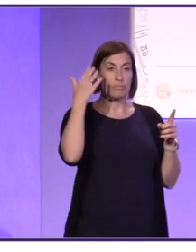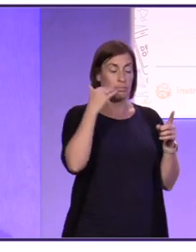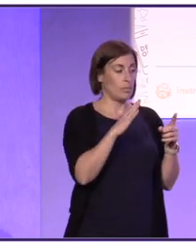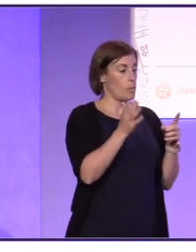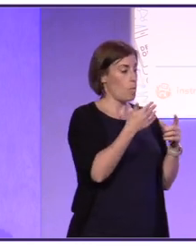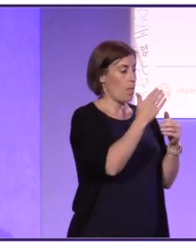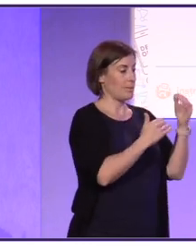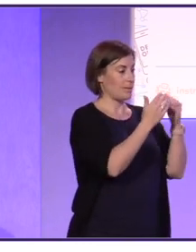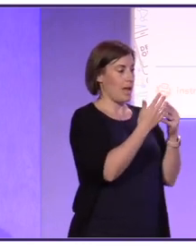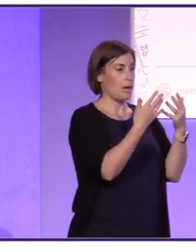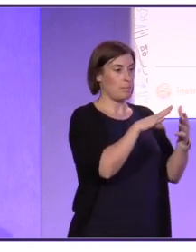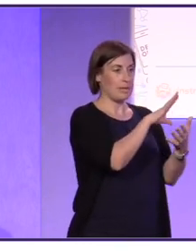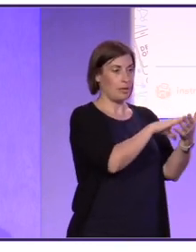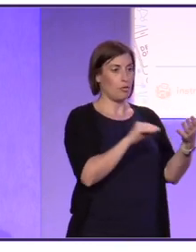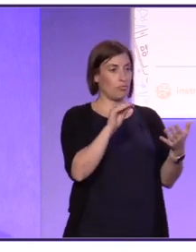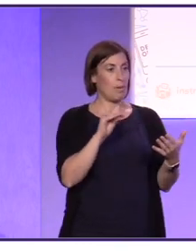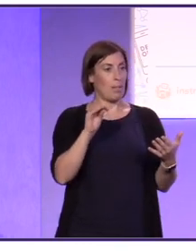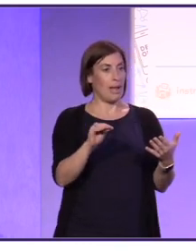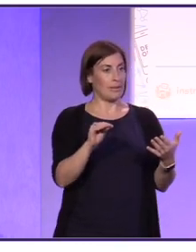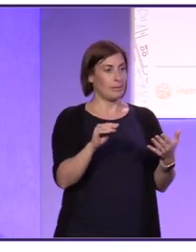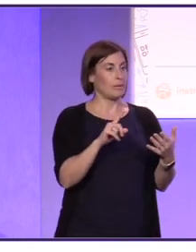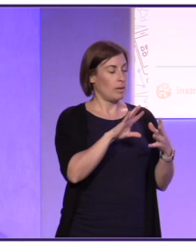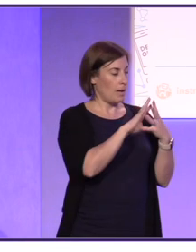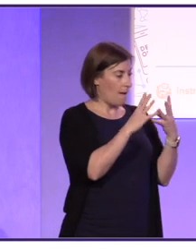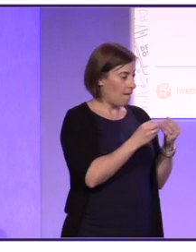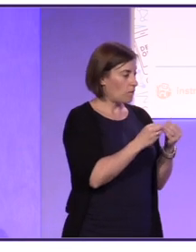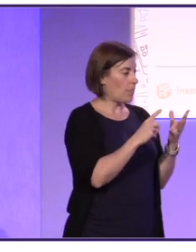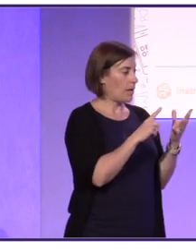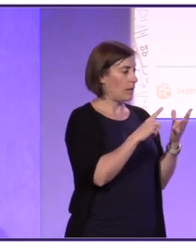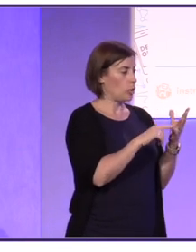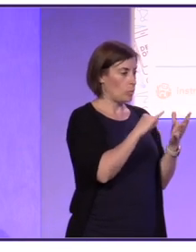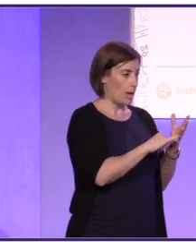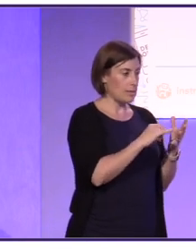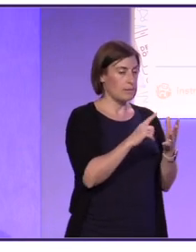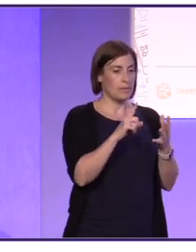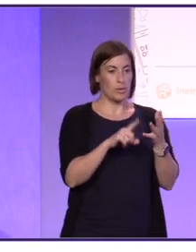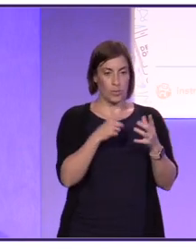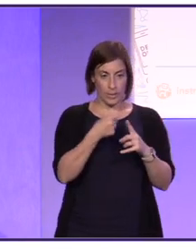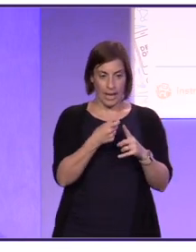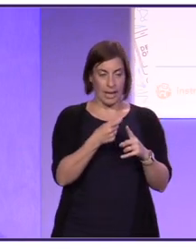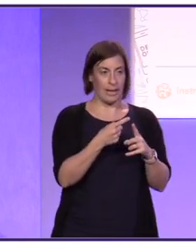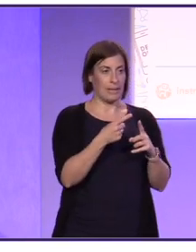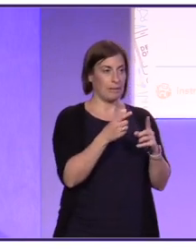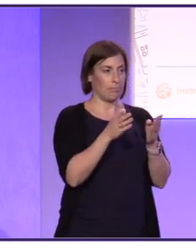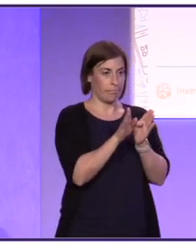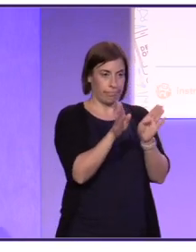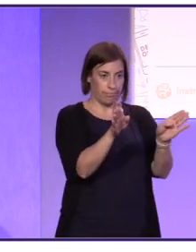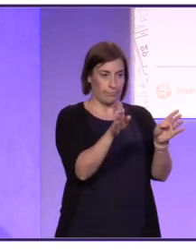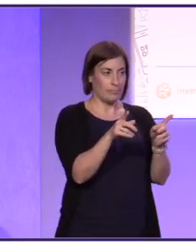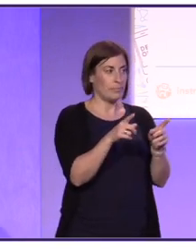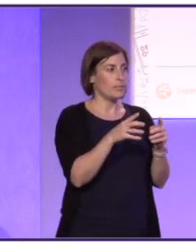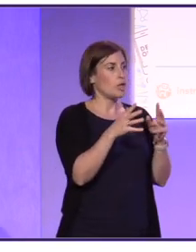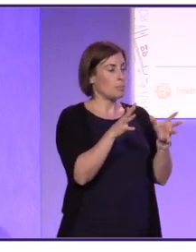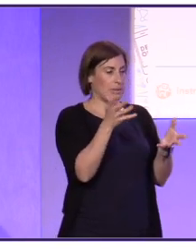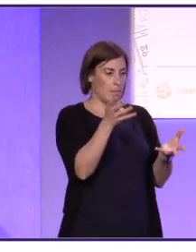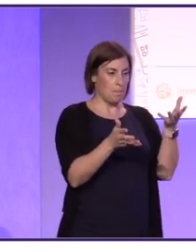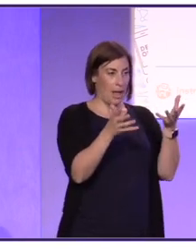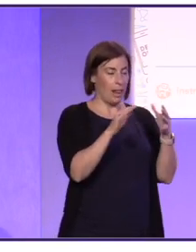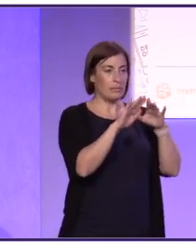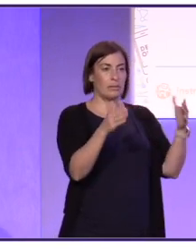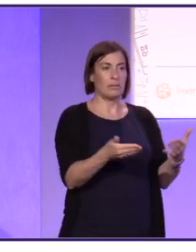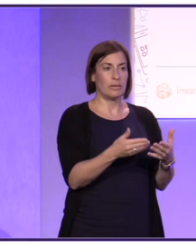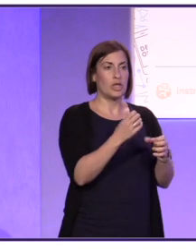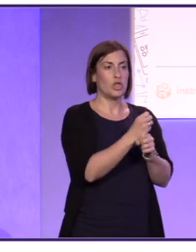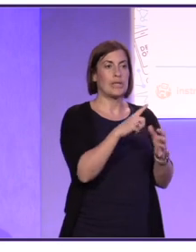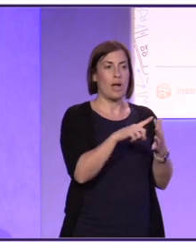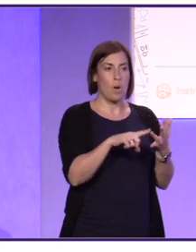replicated. We had everything in the US and the UK, and we were active. So we were sending traffic geo-balanced to both of those.